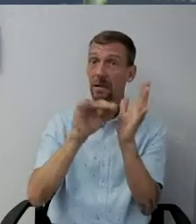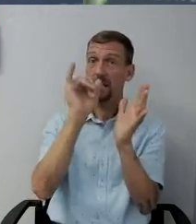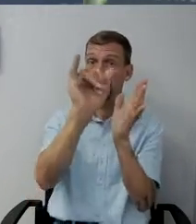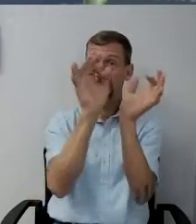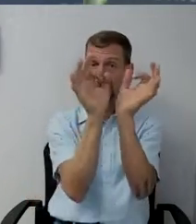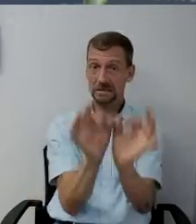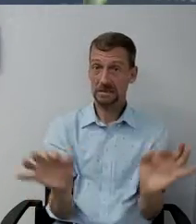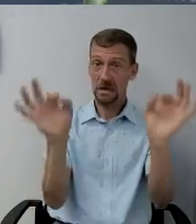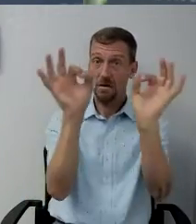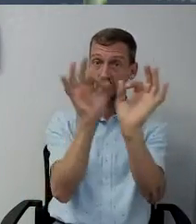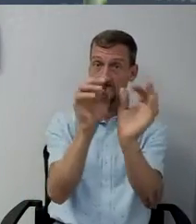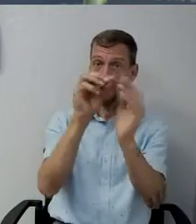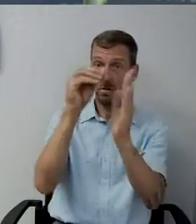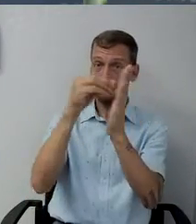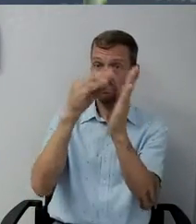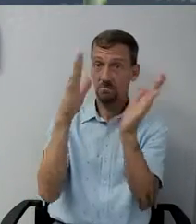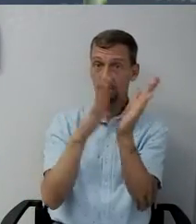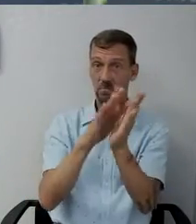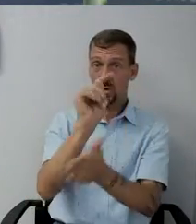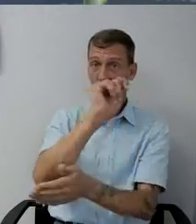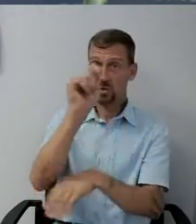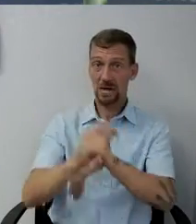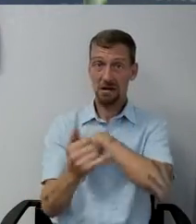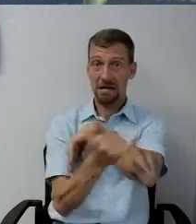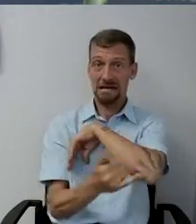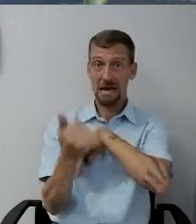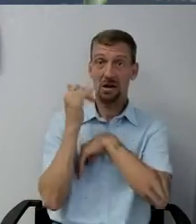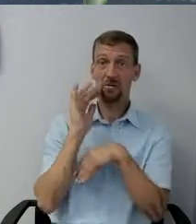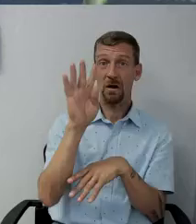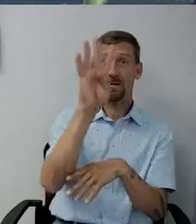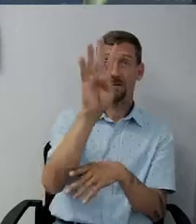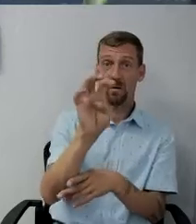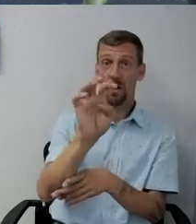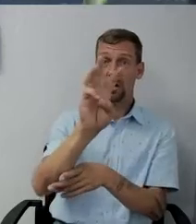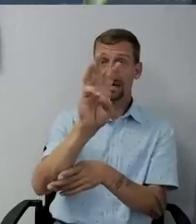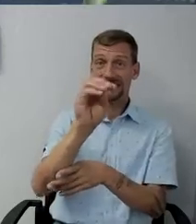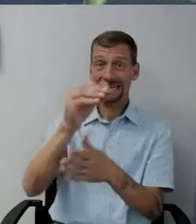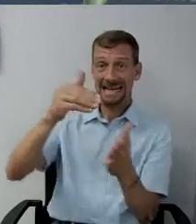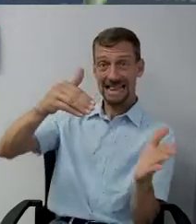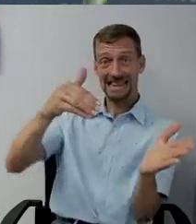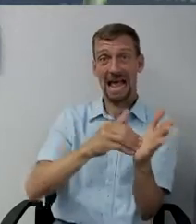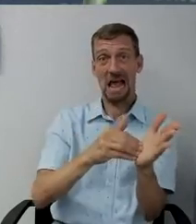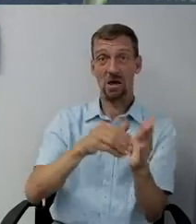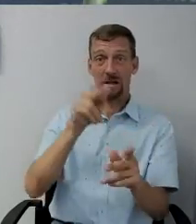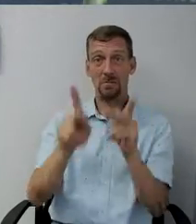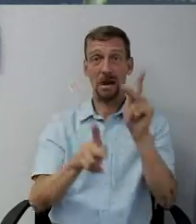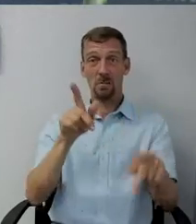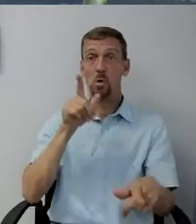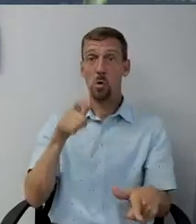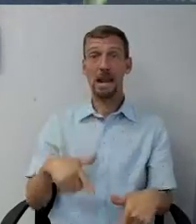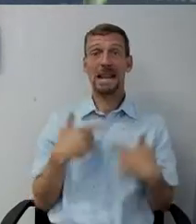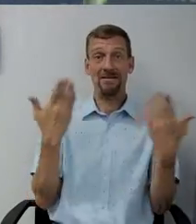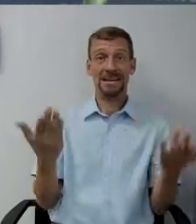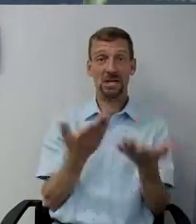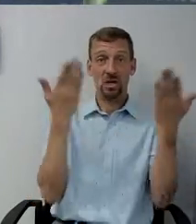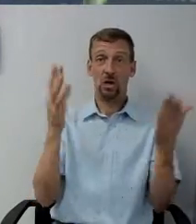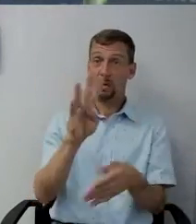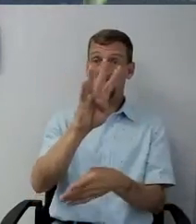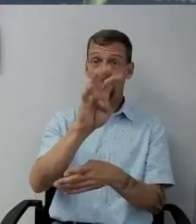into context. Tulare County has about 460,000 residents. So of those